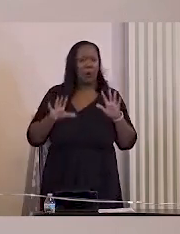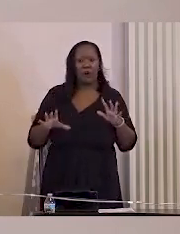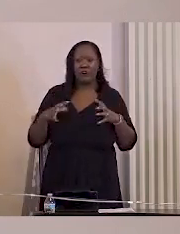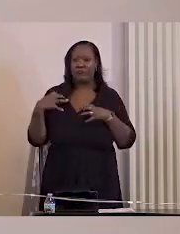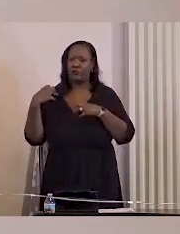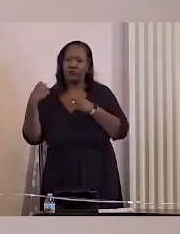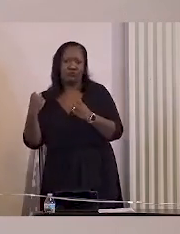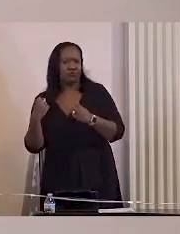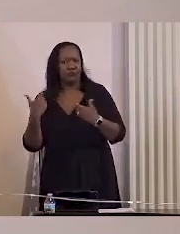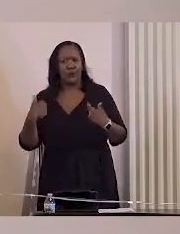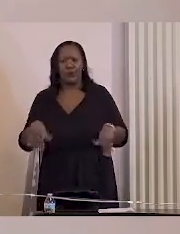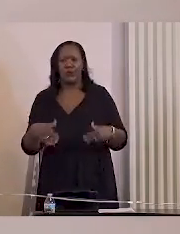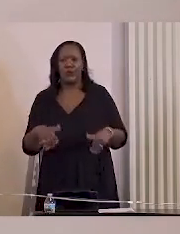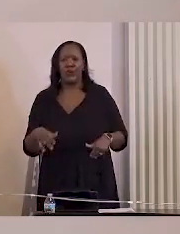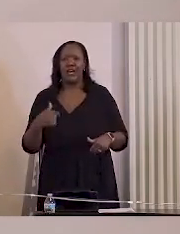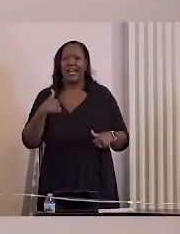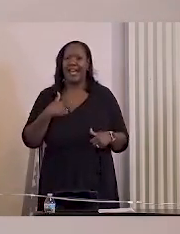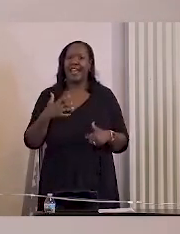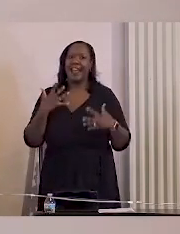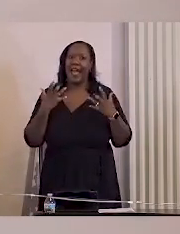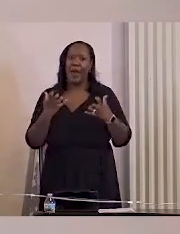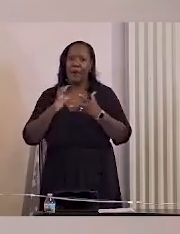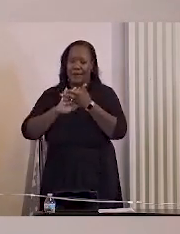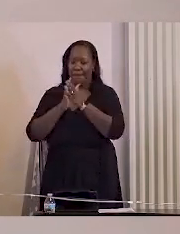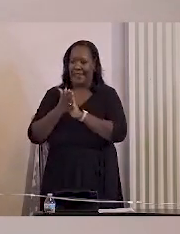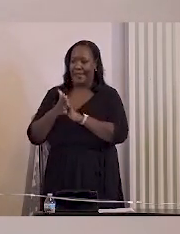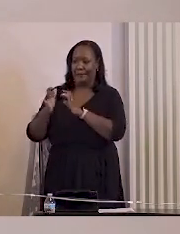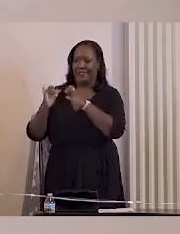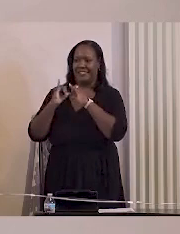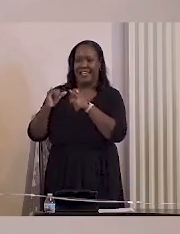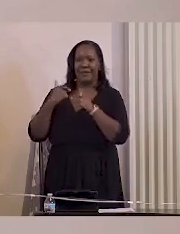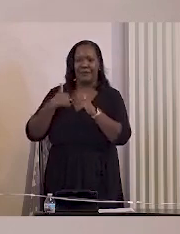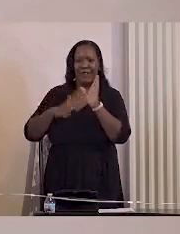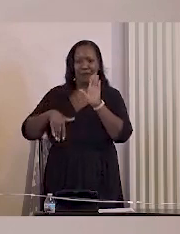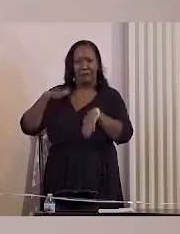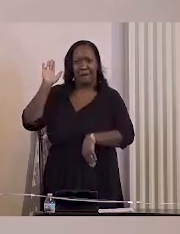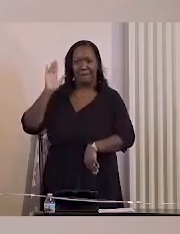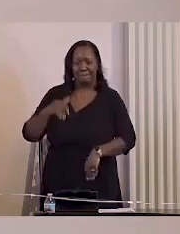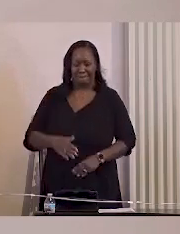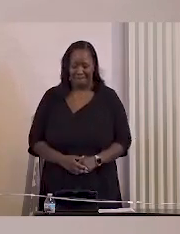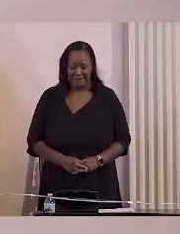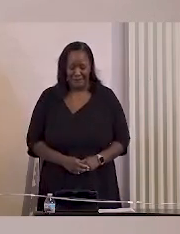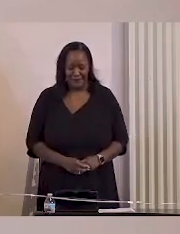nature, as we know, and I would like to be her when I grow up, I think.